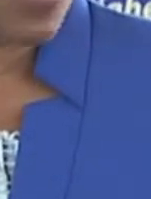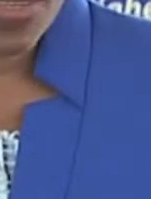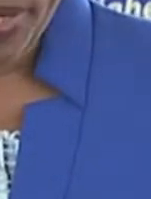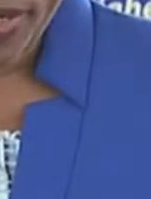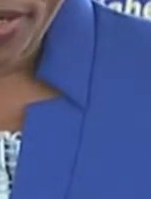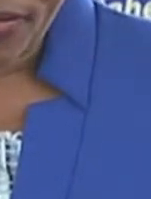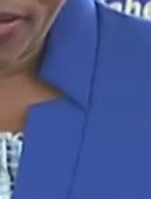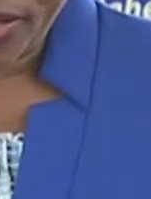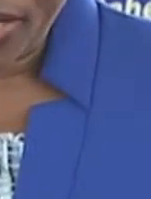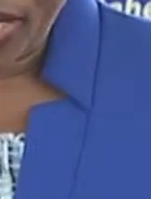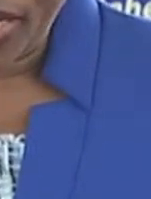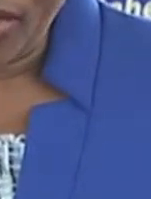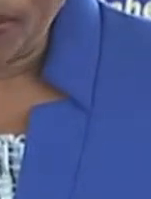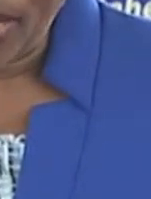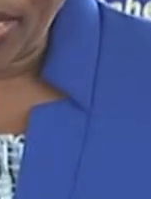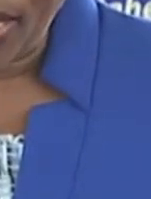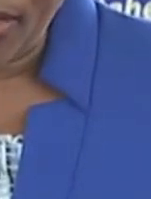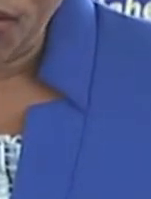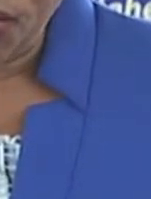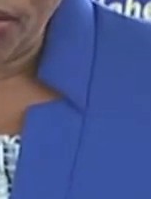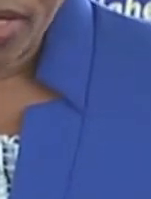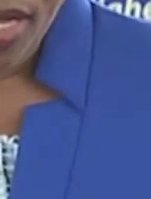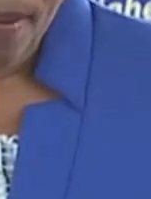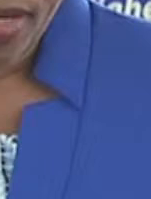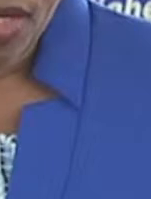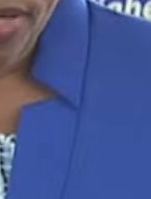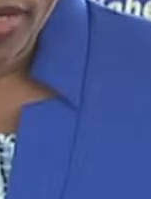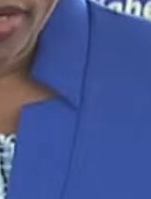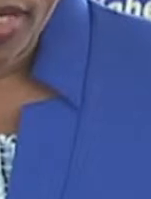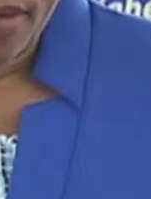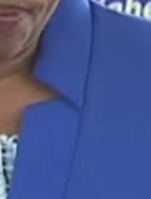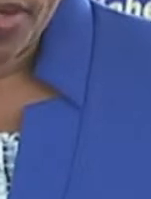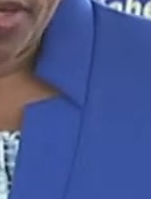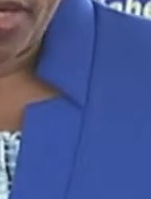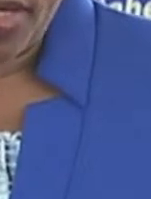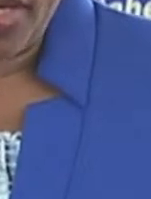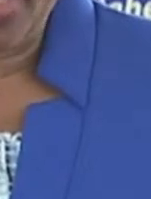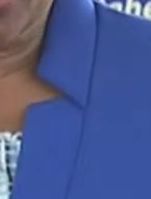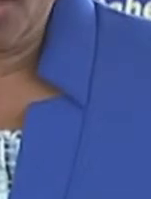our perspectives, and inspire action among the wider